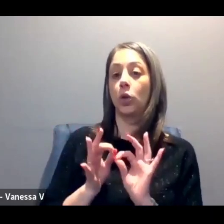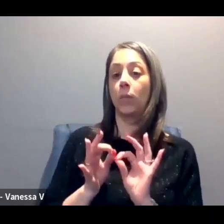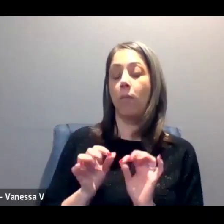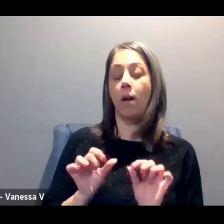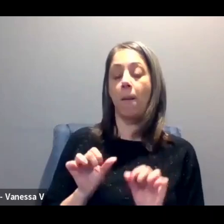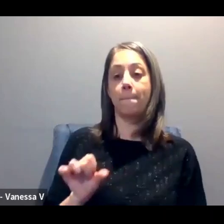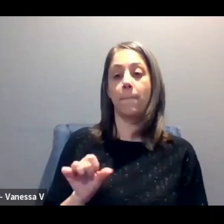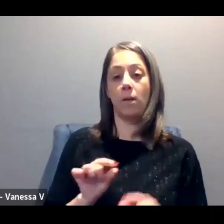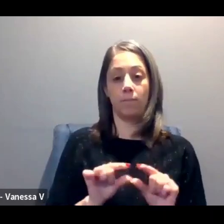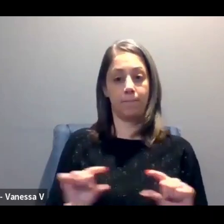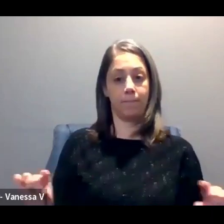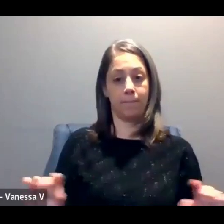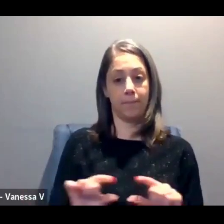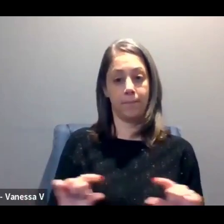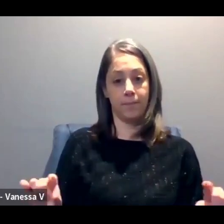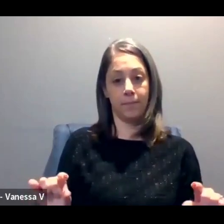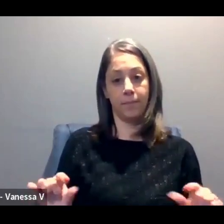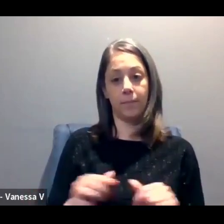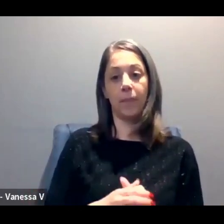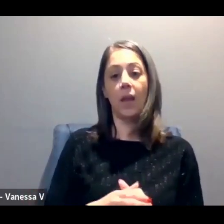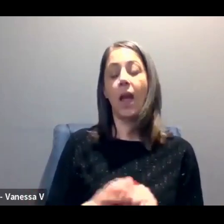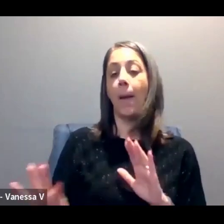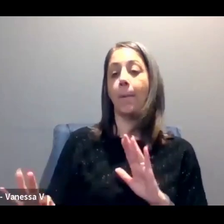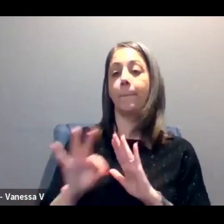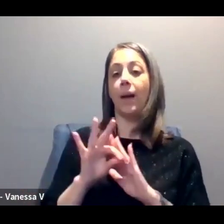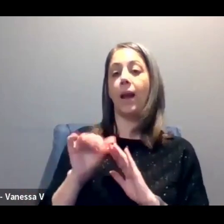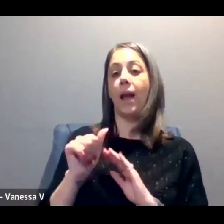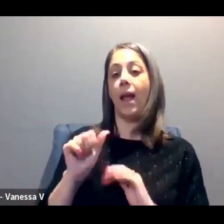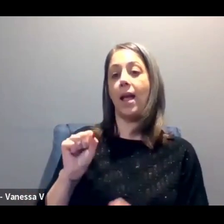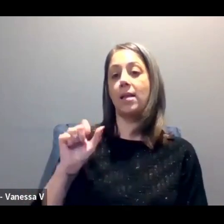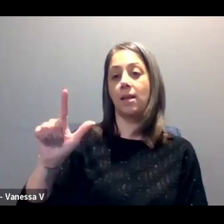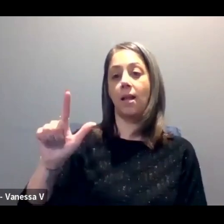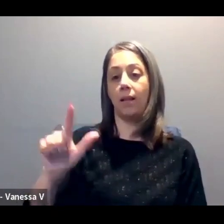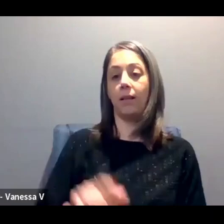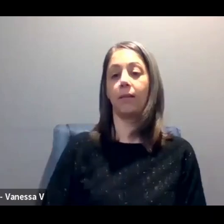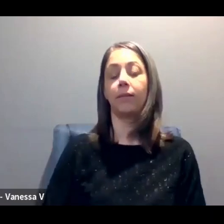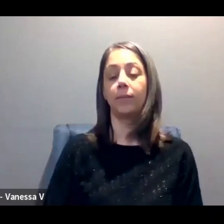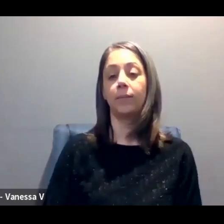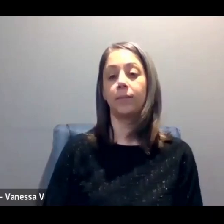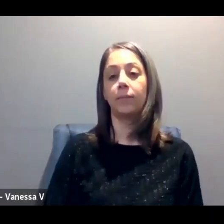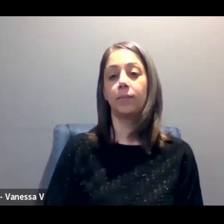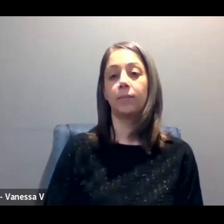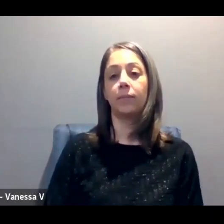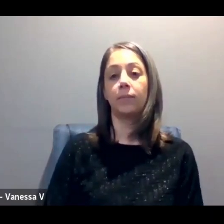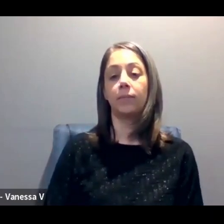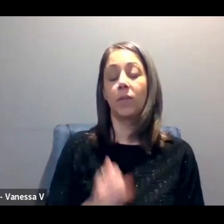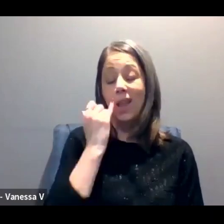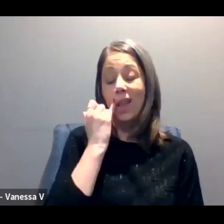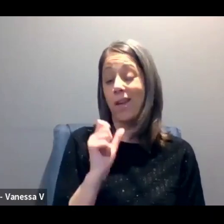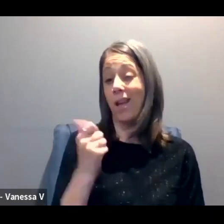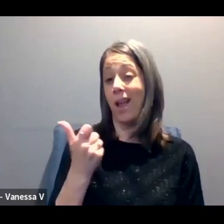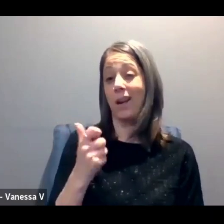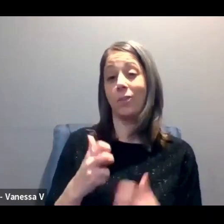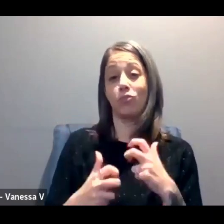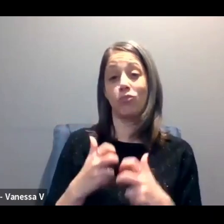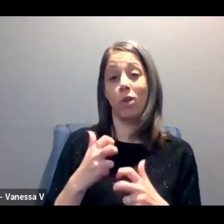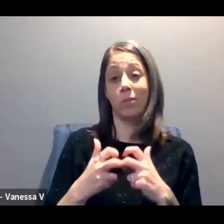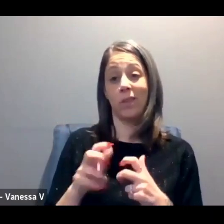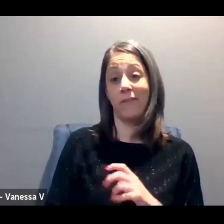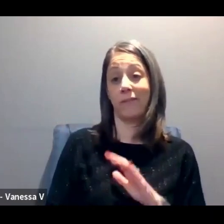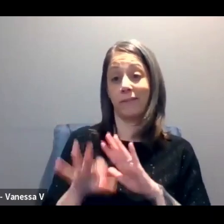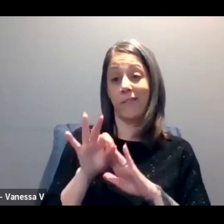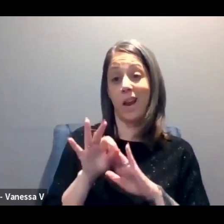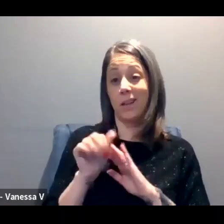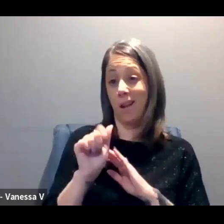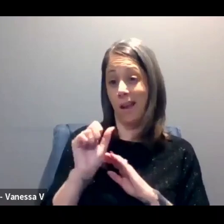the bottom of your screen and go ahead and select the ASL. If you have any issues finding that, please